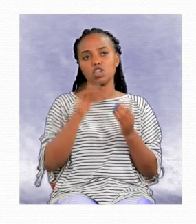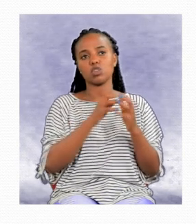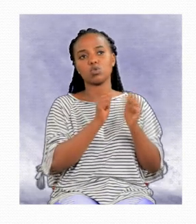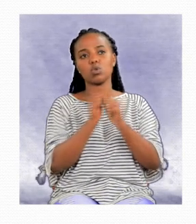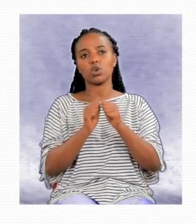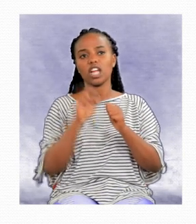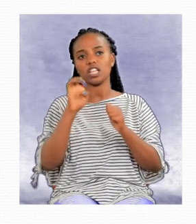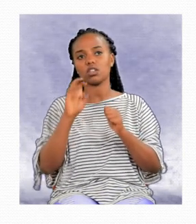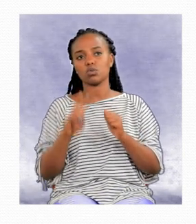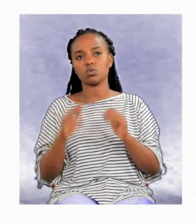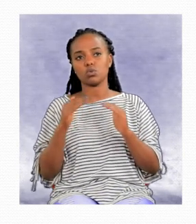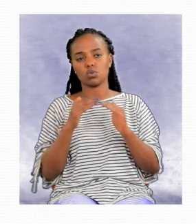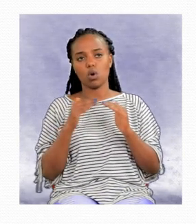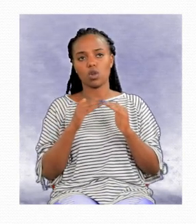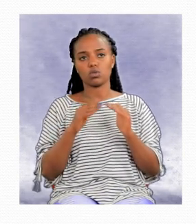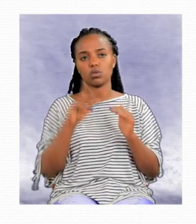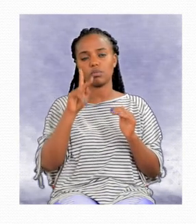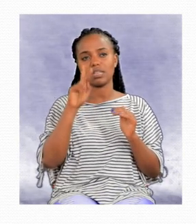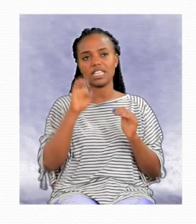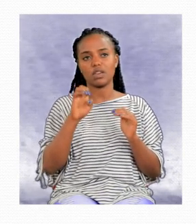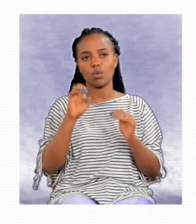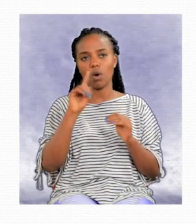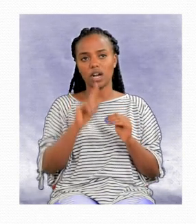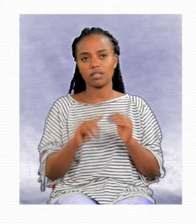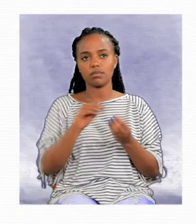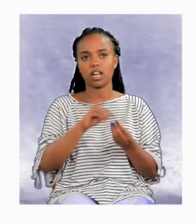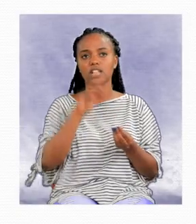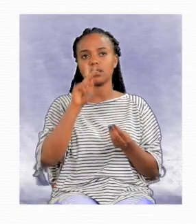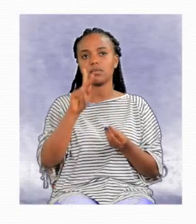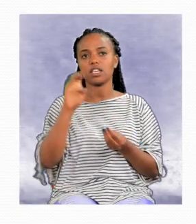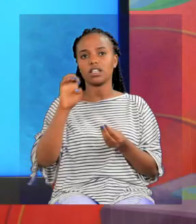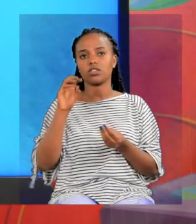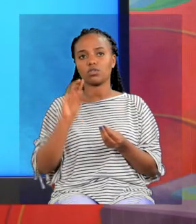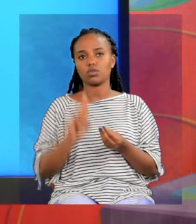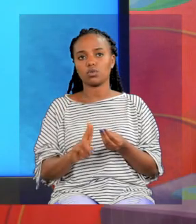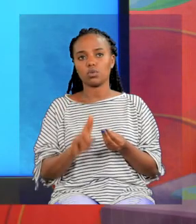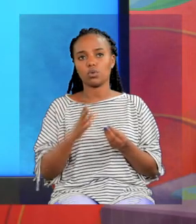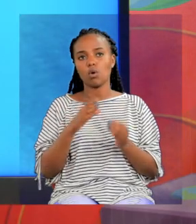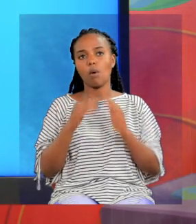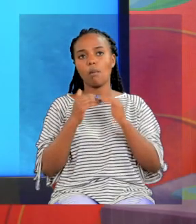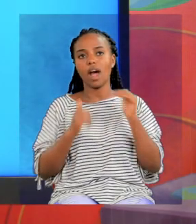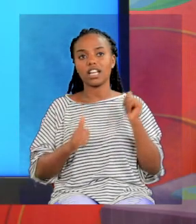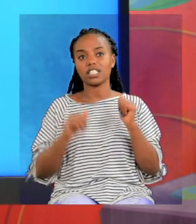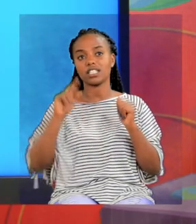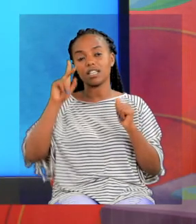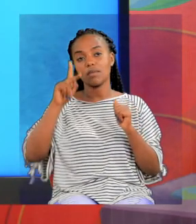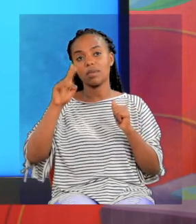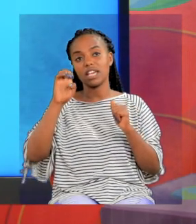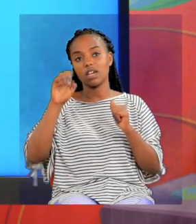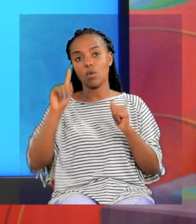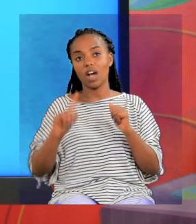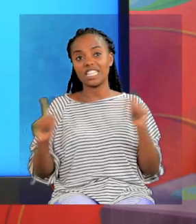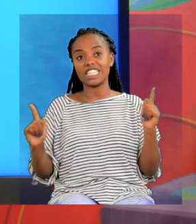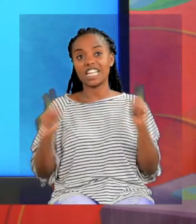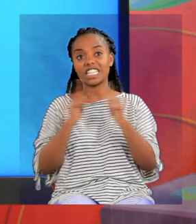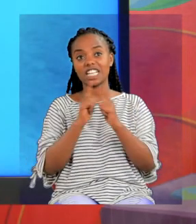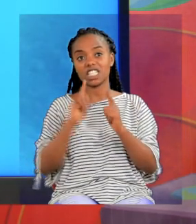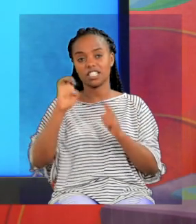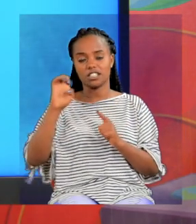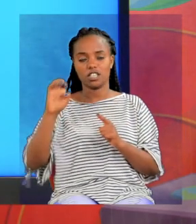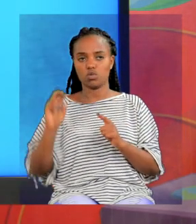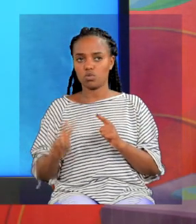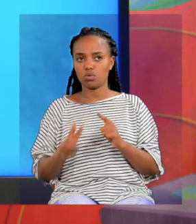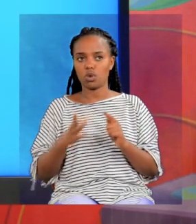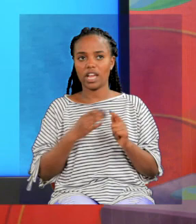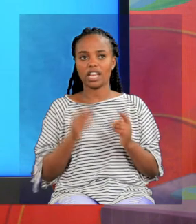by probability of E1 plus probability of E2 minus probability of E1 intersection E2. Again, if